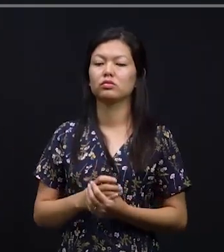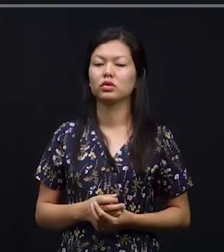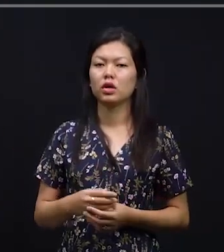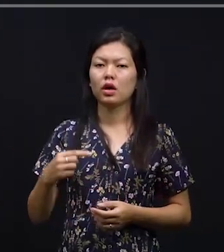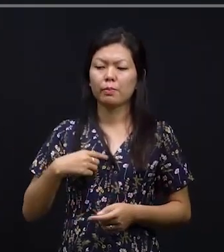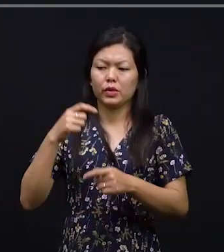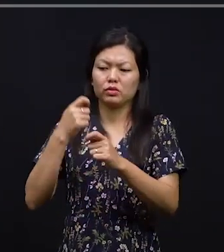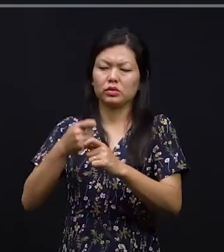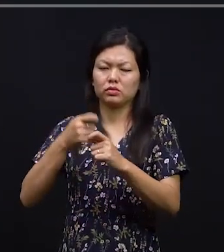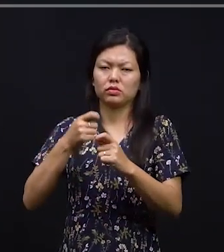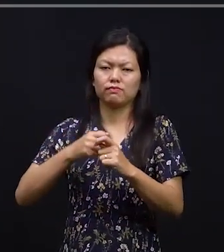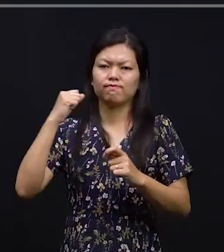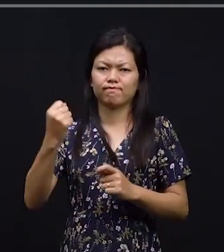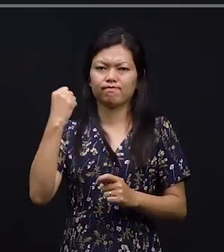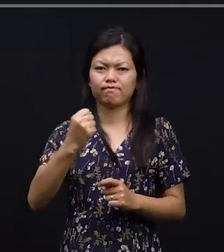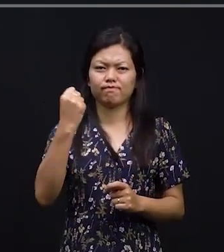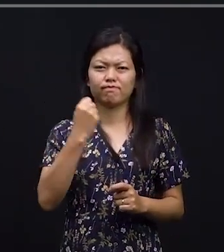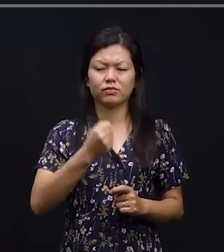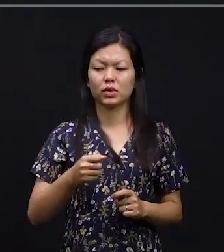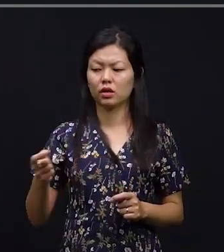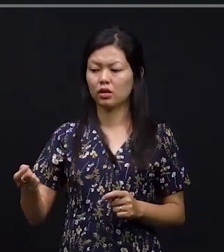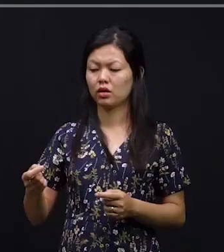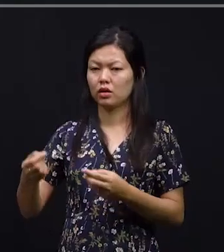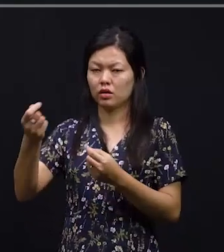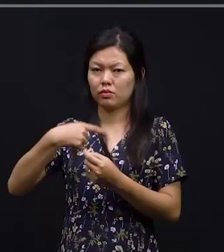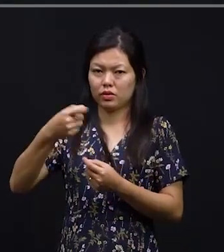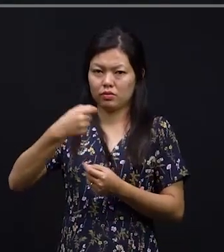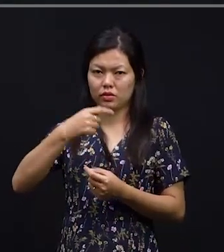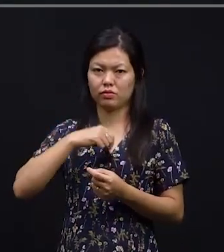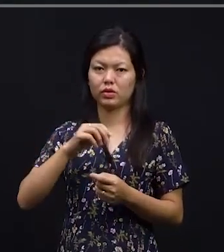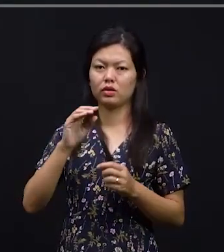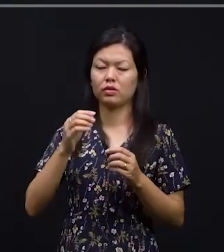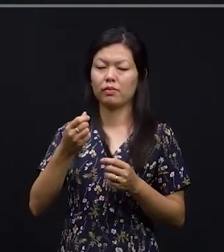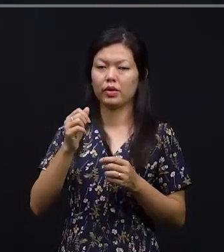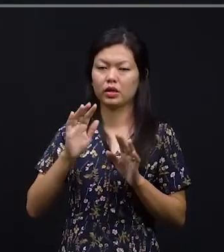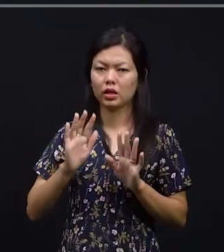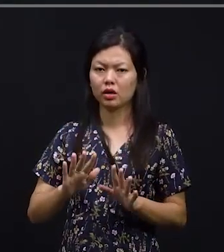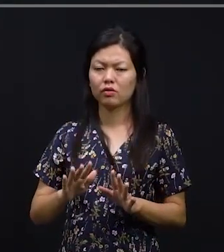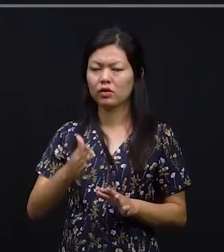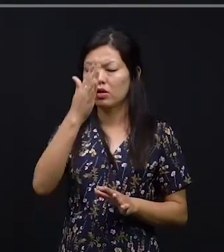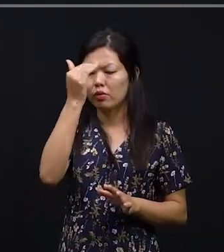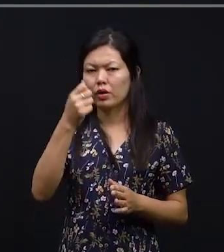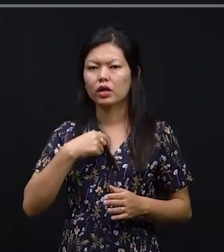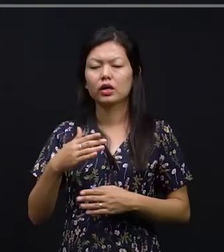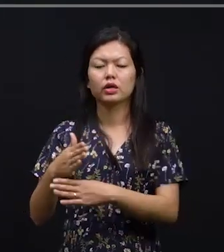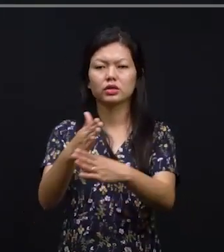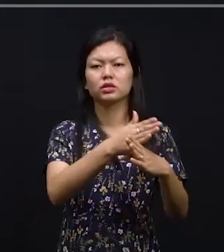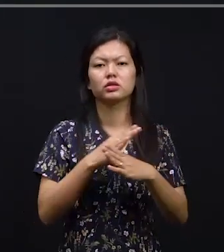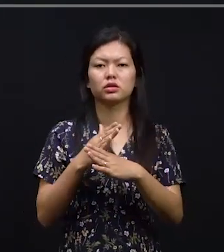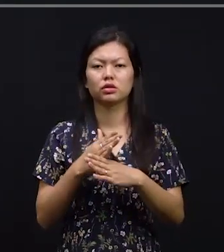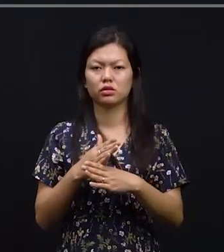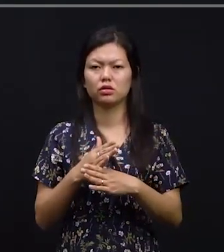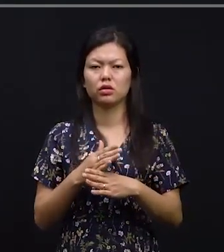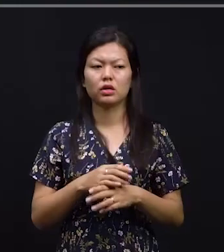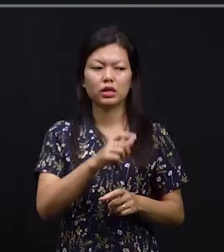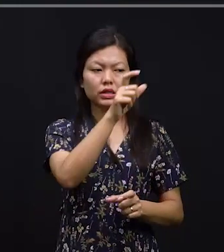on a poor person who is lazy and is still poor? For him, everyone who is poor is usually because they